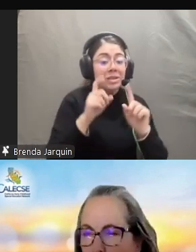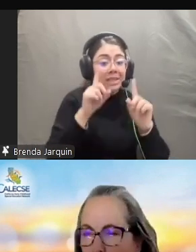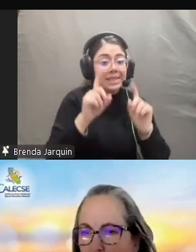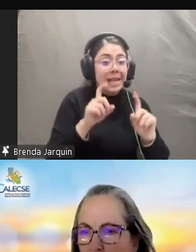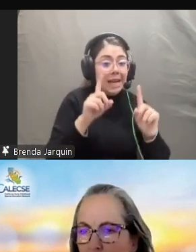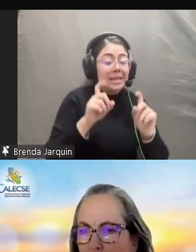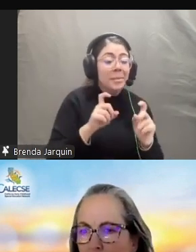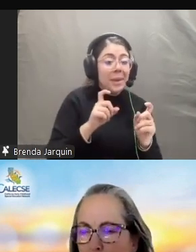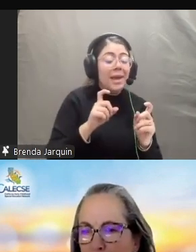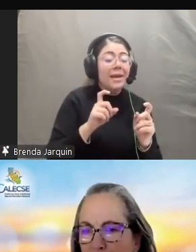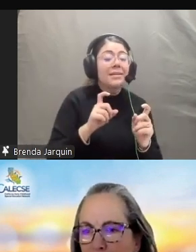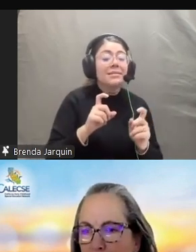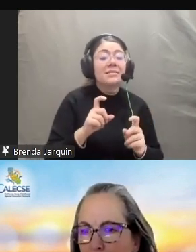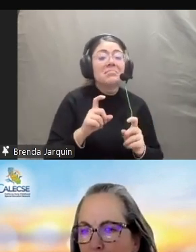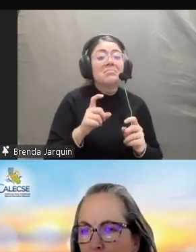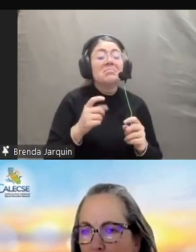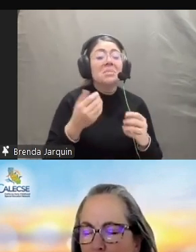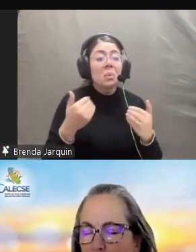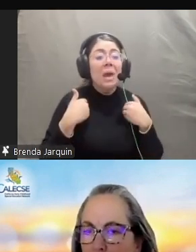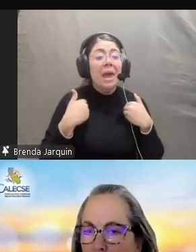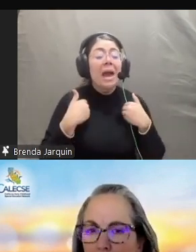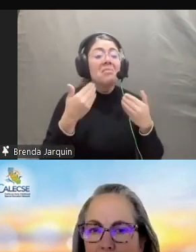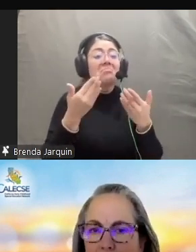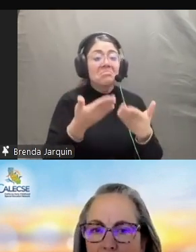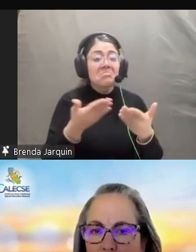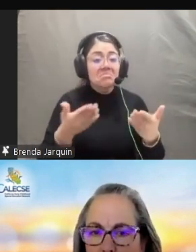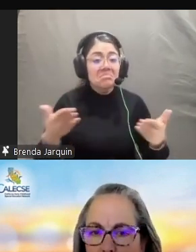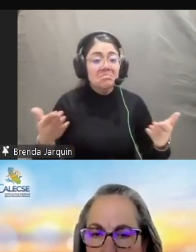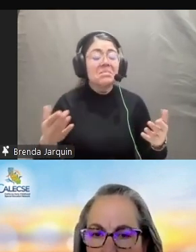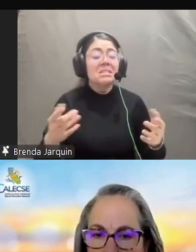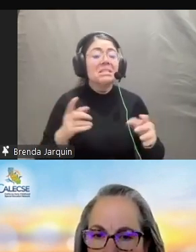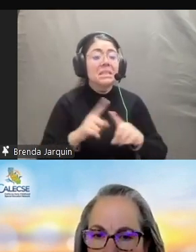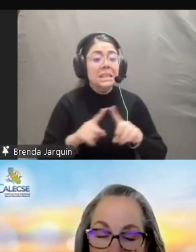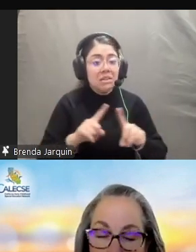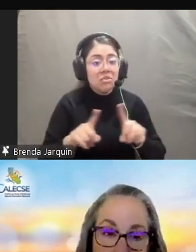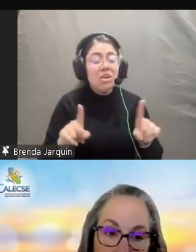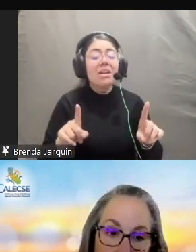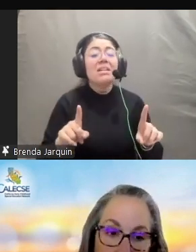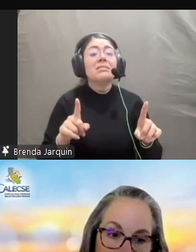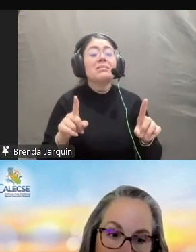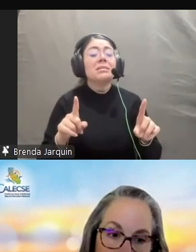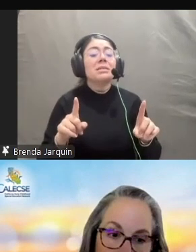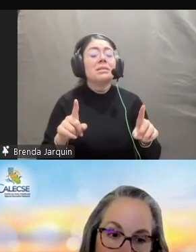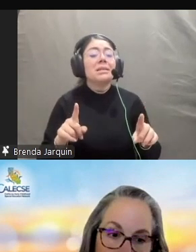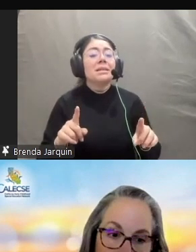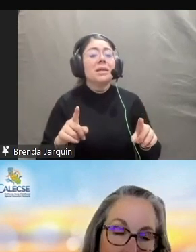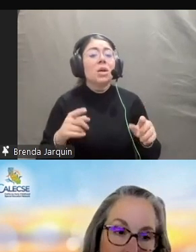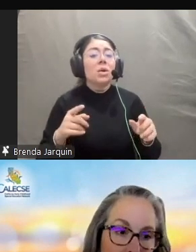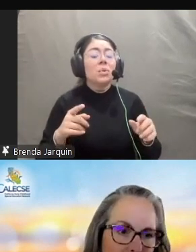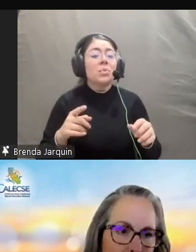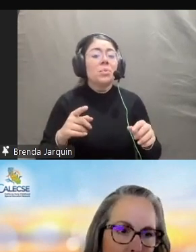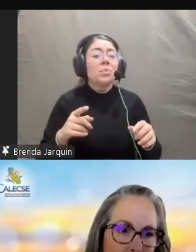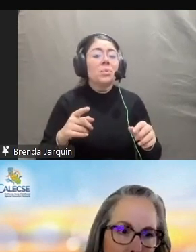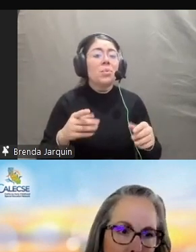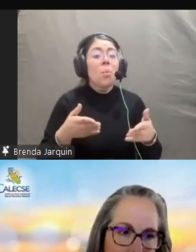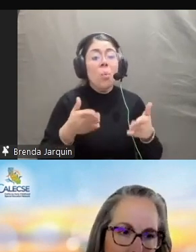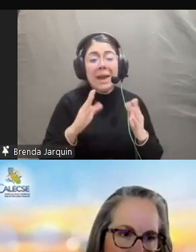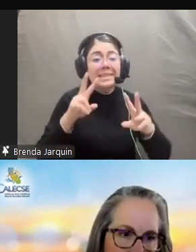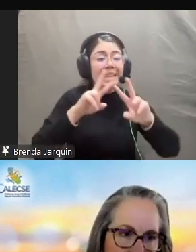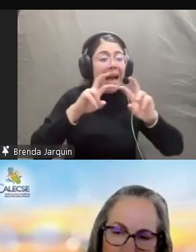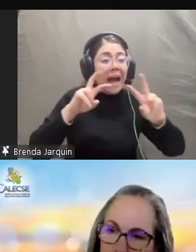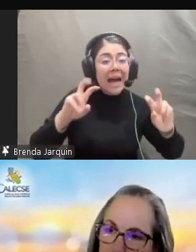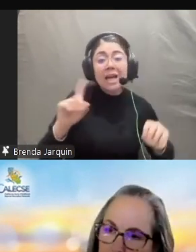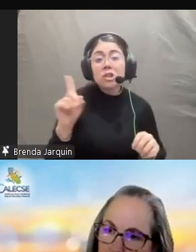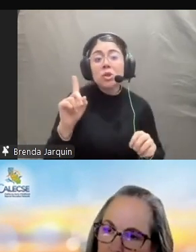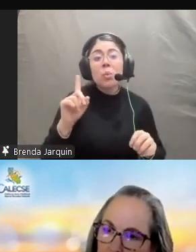transition. And as different agencies, really reflecting on where you are and what practices you